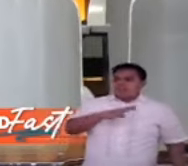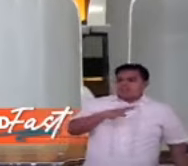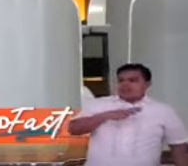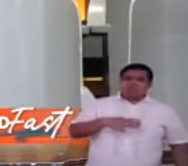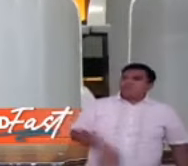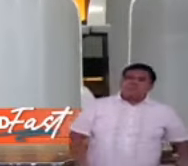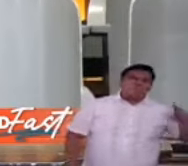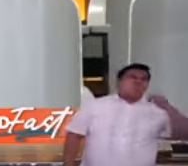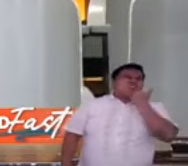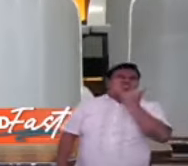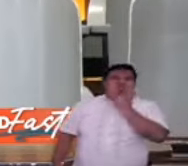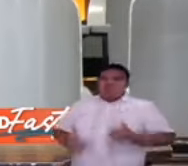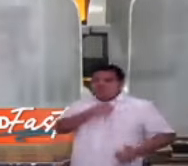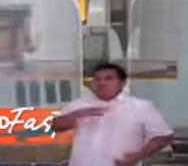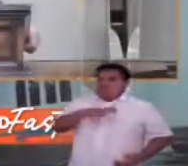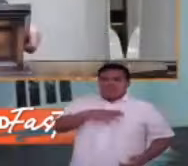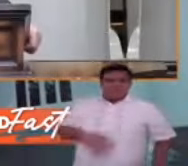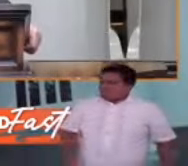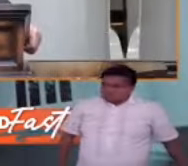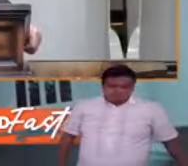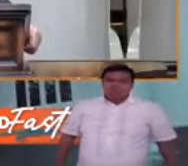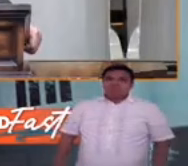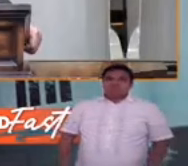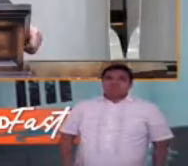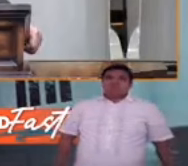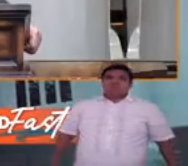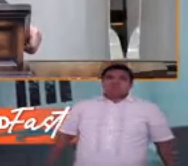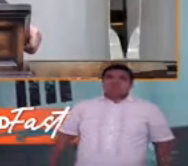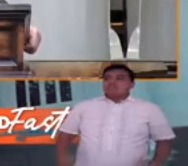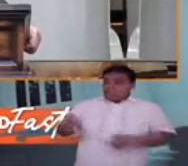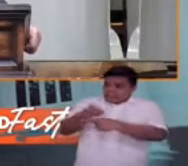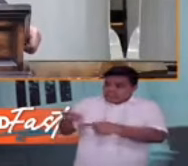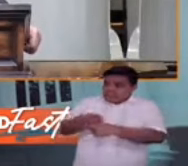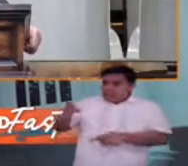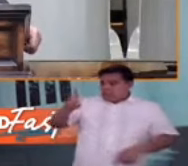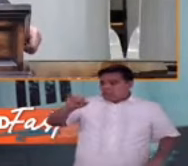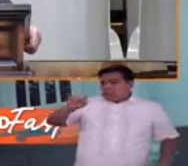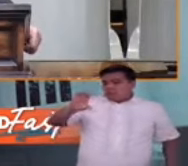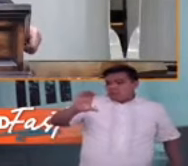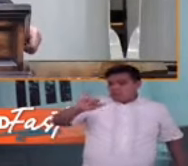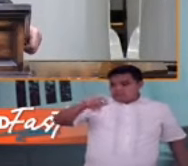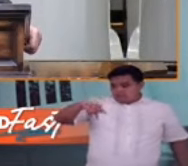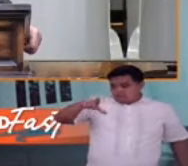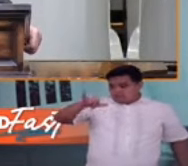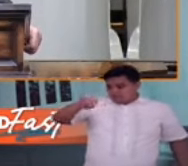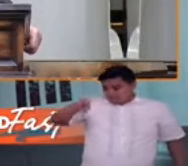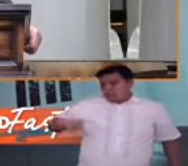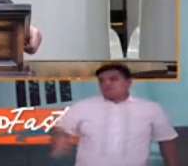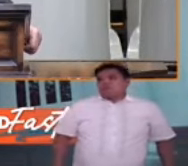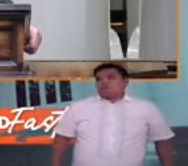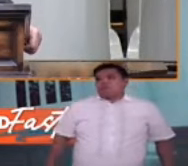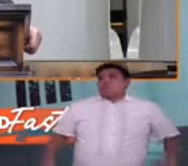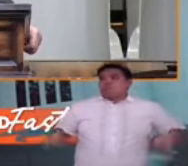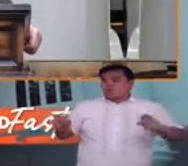in the nurture and admonition of the Lord. Discipline in love. Number five, work repentance